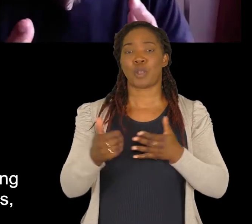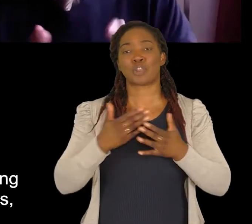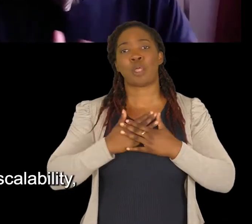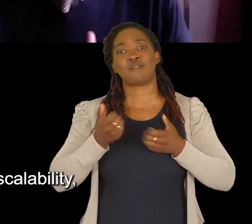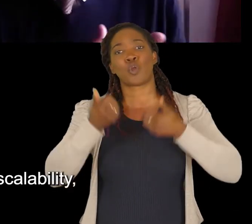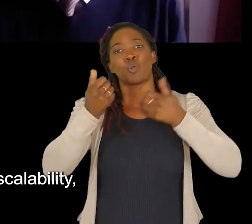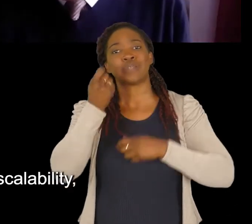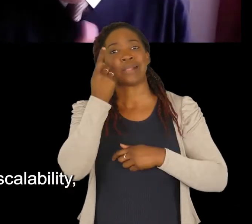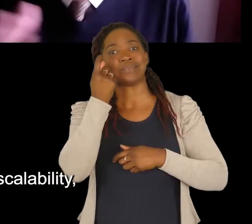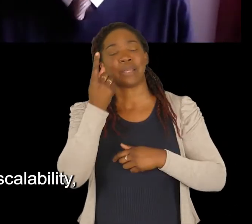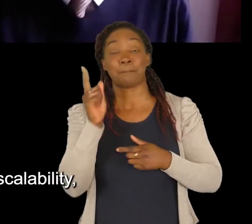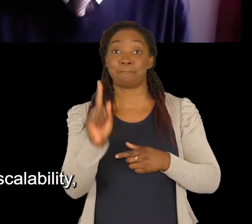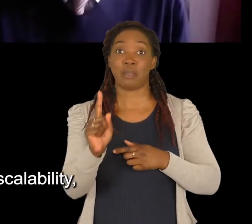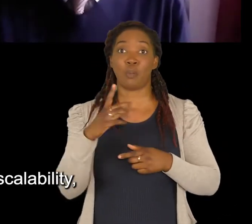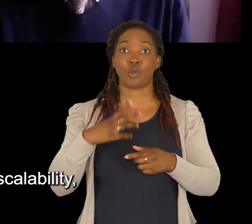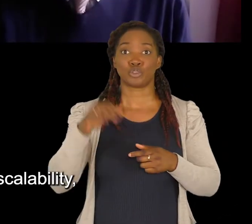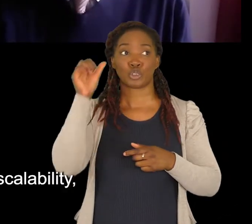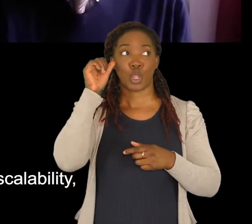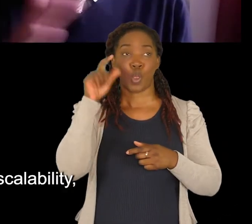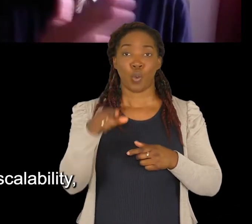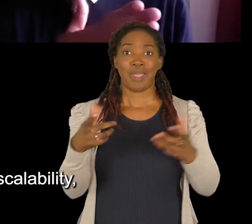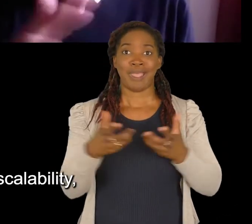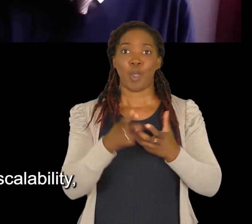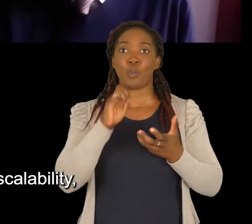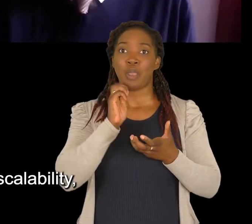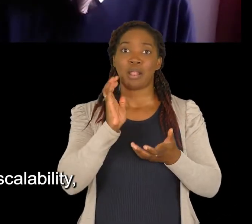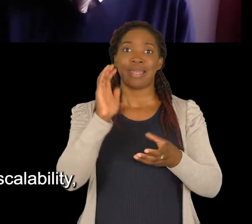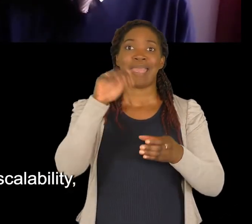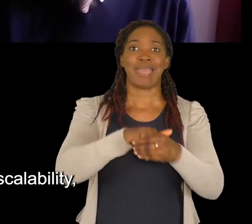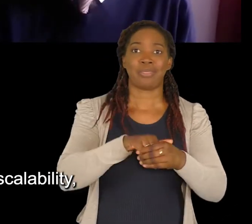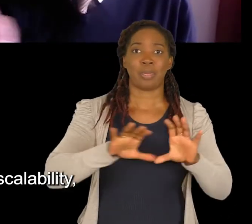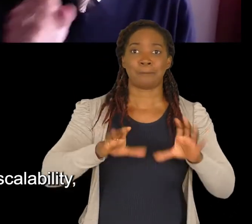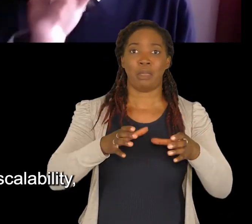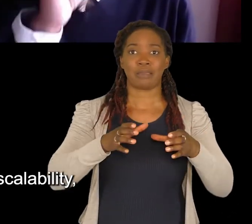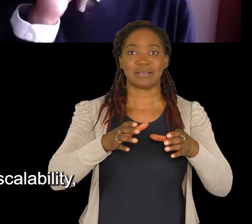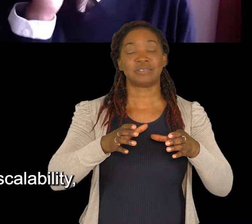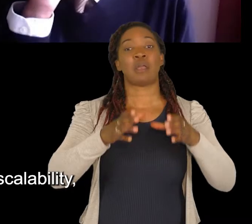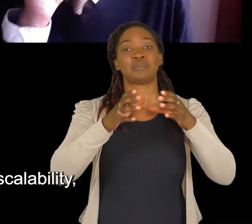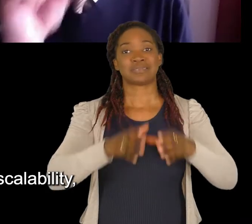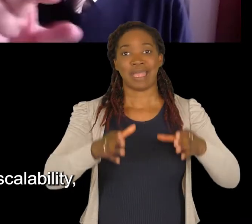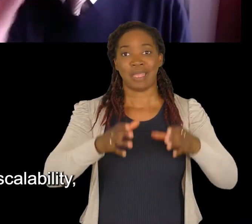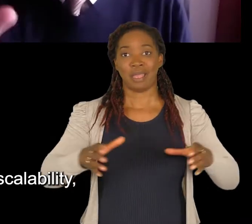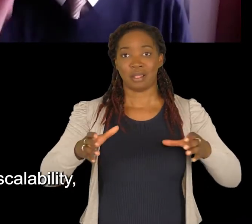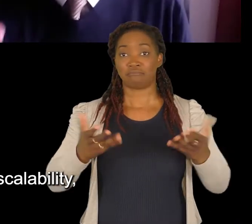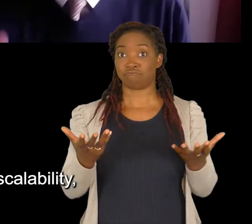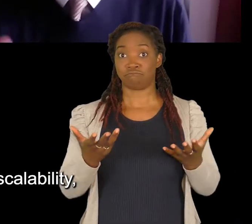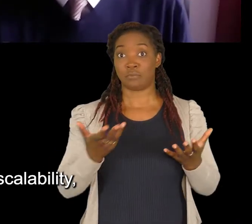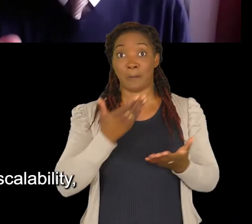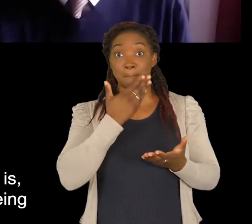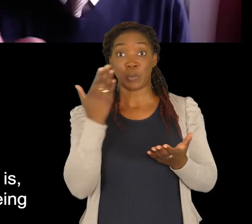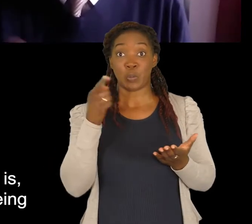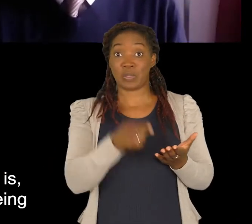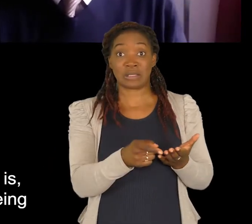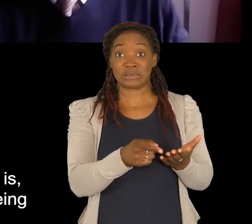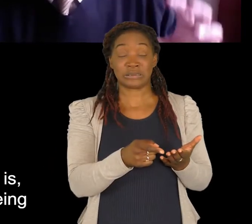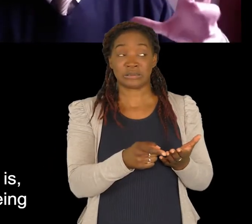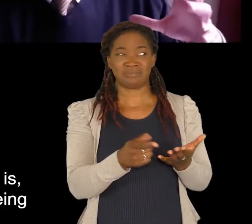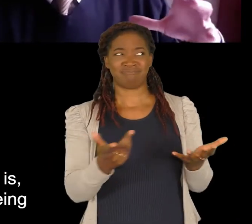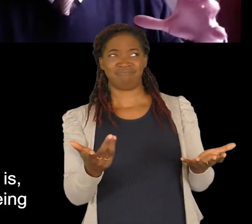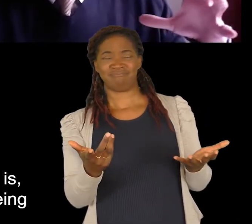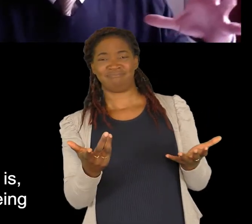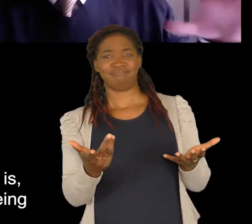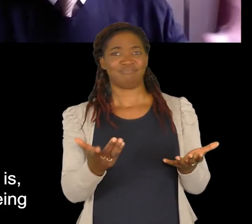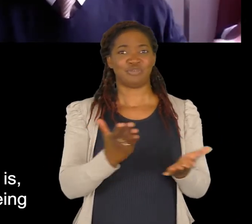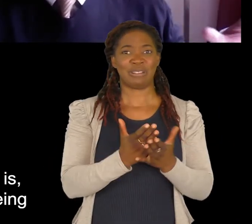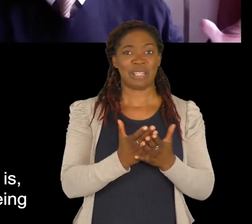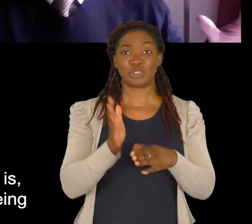great ideas, but it's all about the route to market. It's all about scalability, because if you don't get that piece right, then